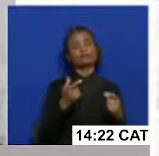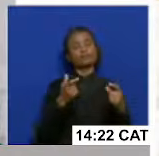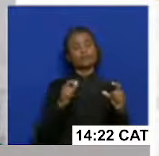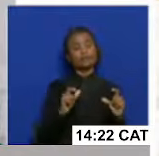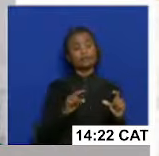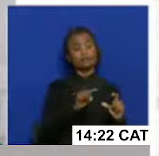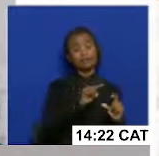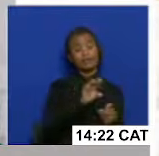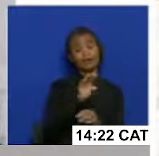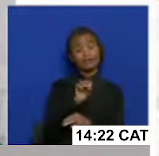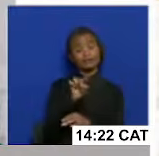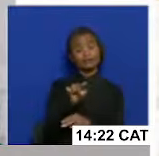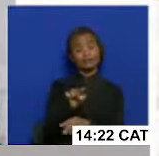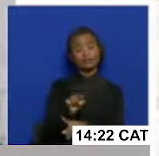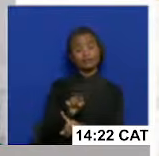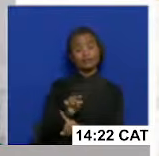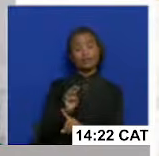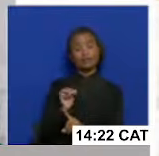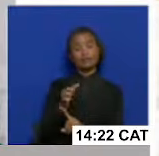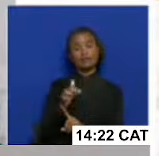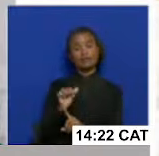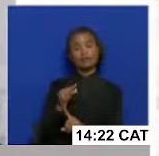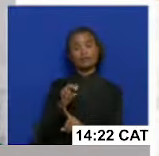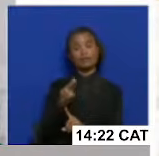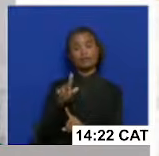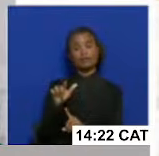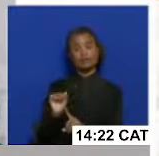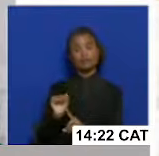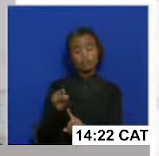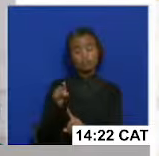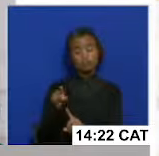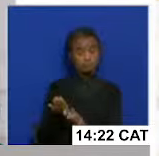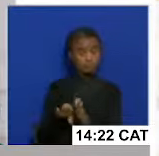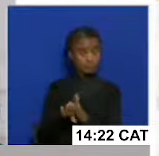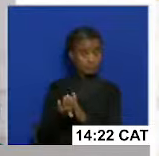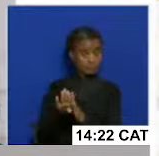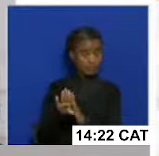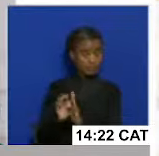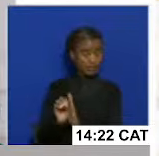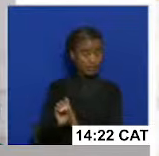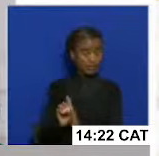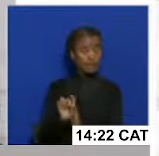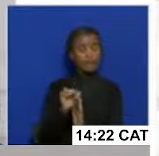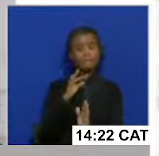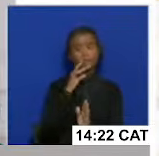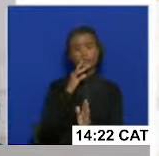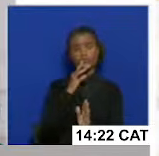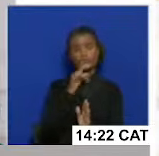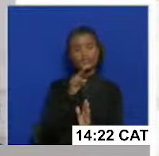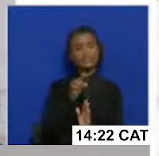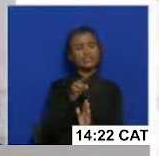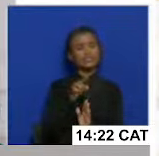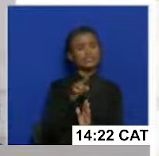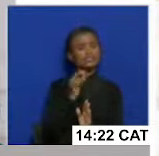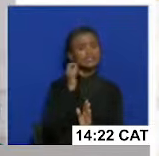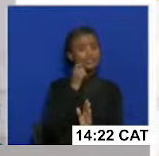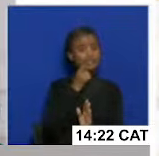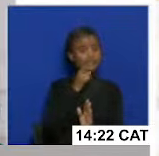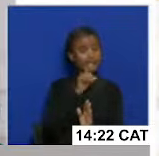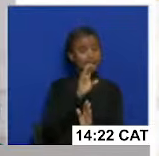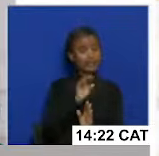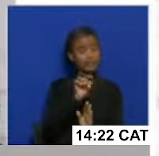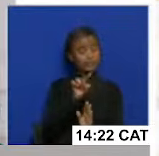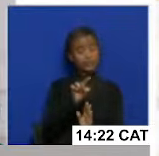Magagula? She's obviously referring, as she did before, to whether you've managed to speak to him or reach